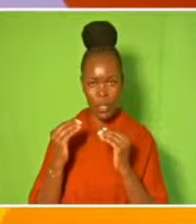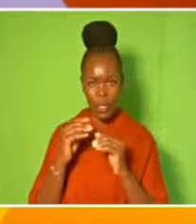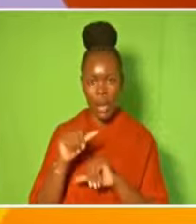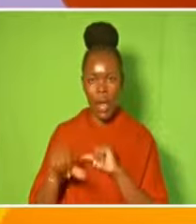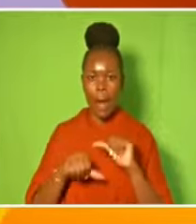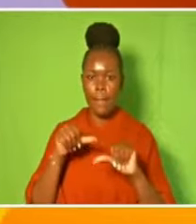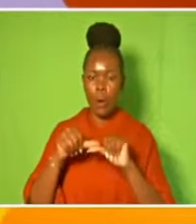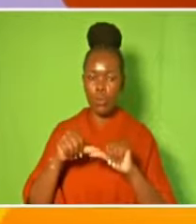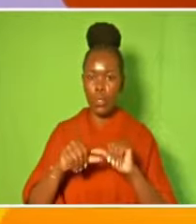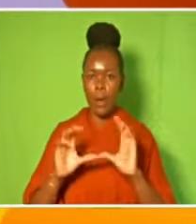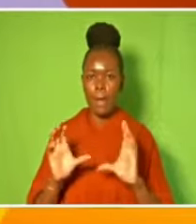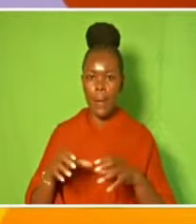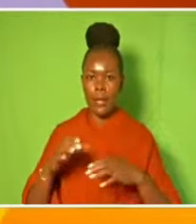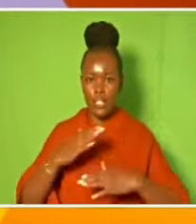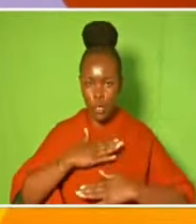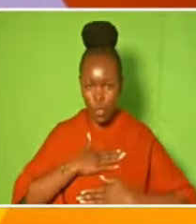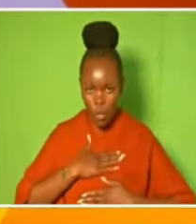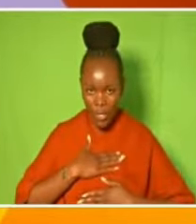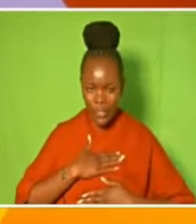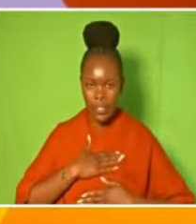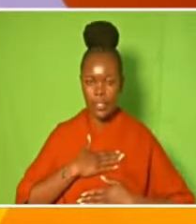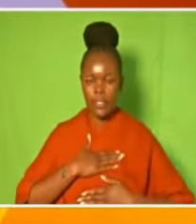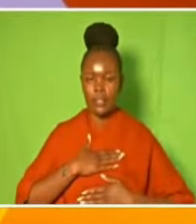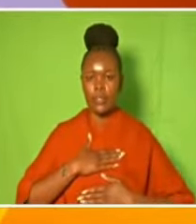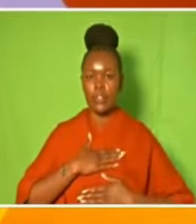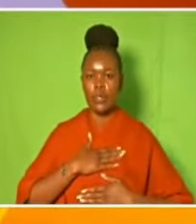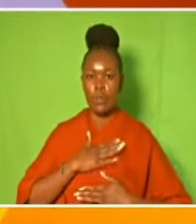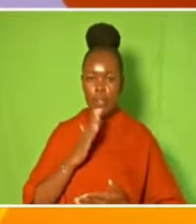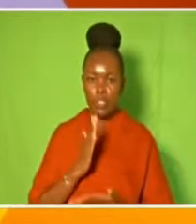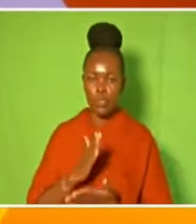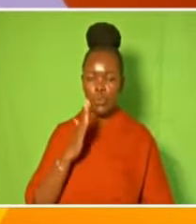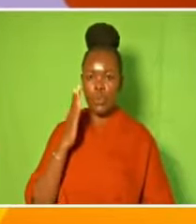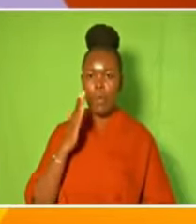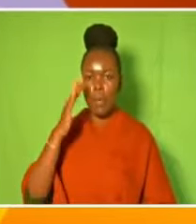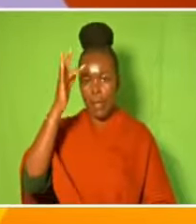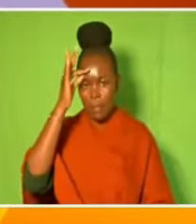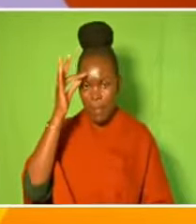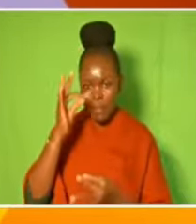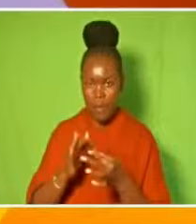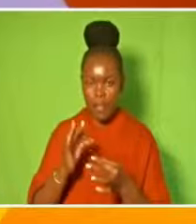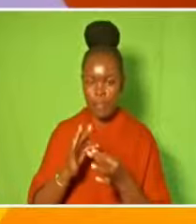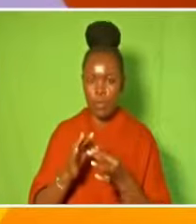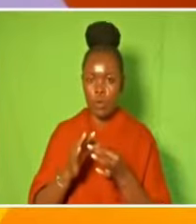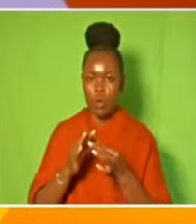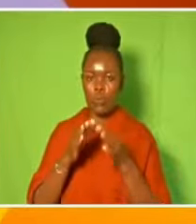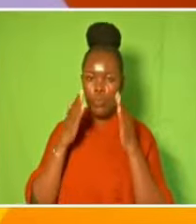loyalty, fidelity, faithfulness to this